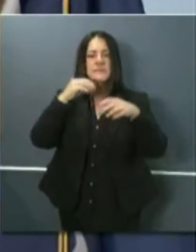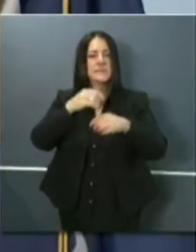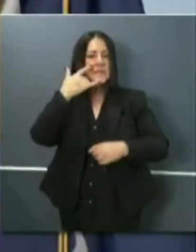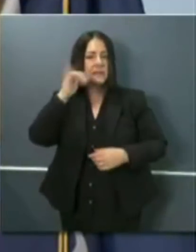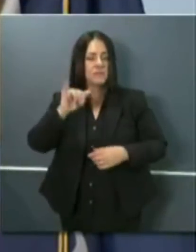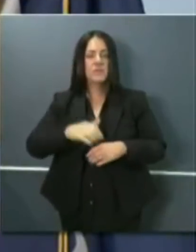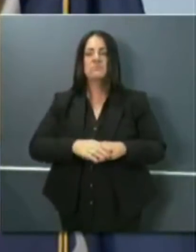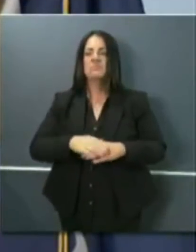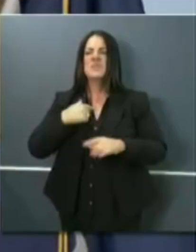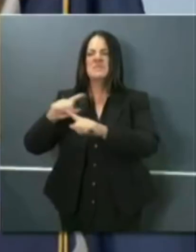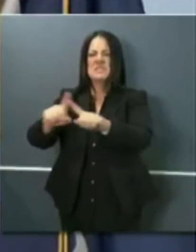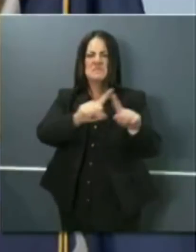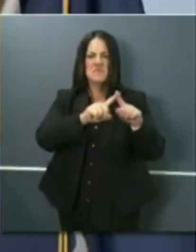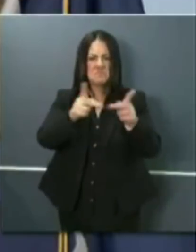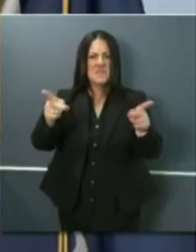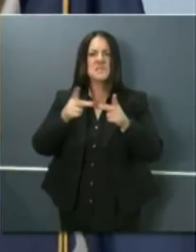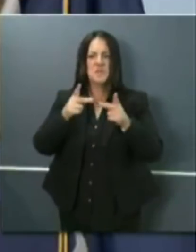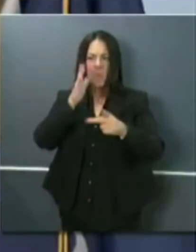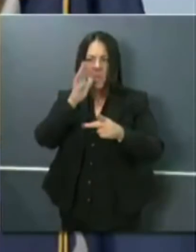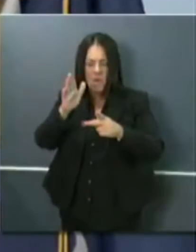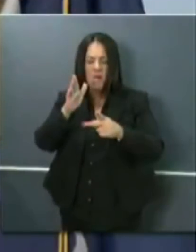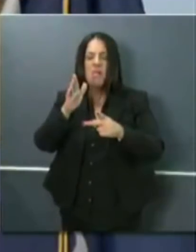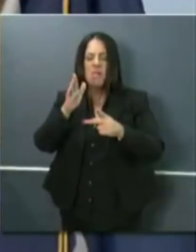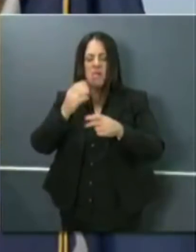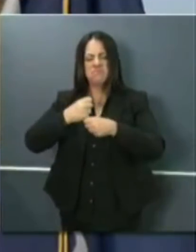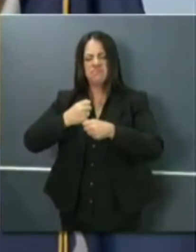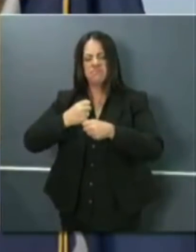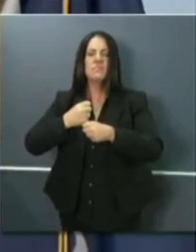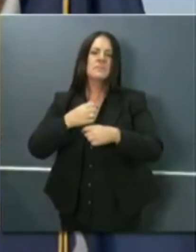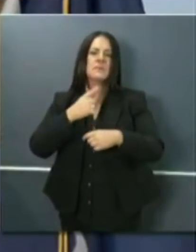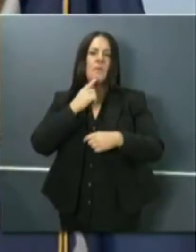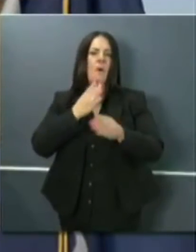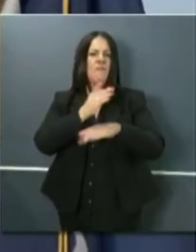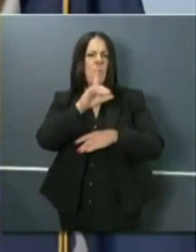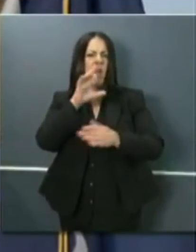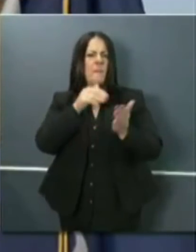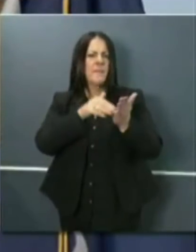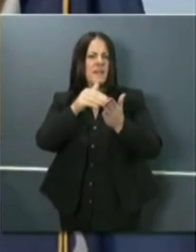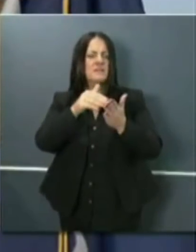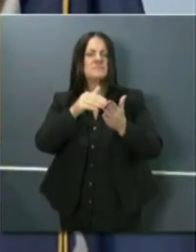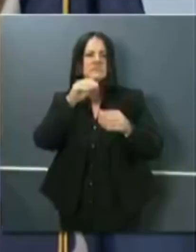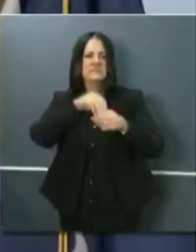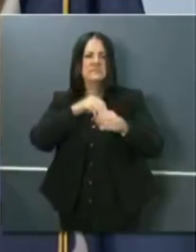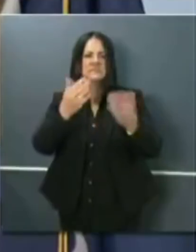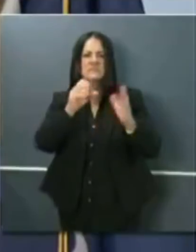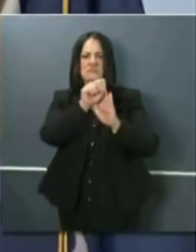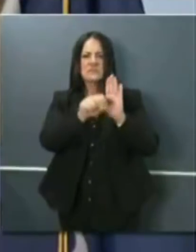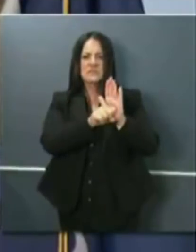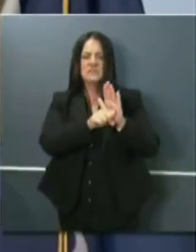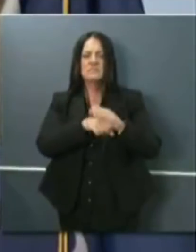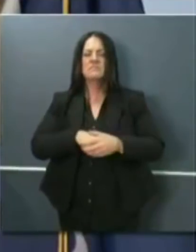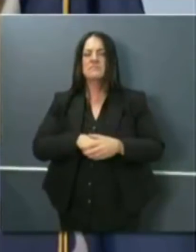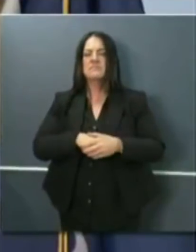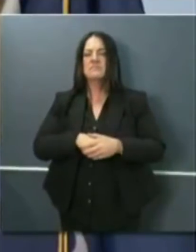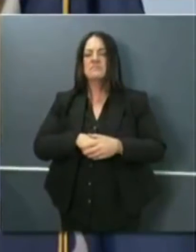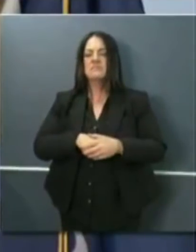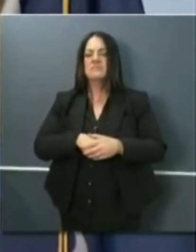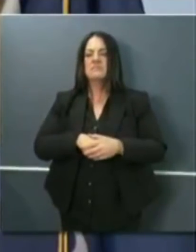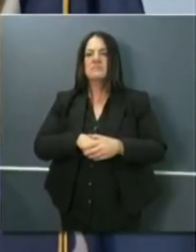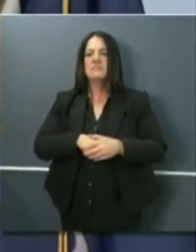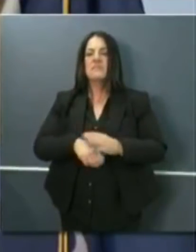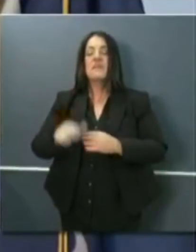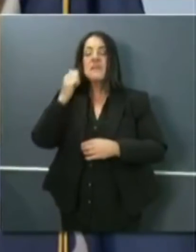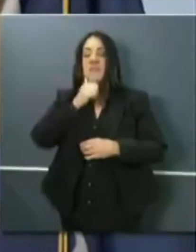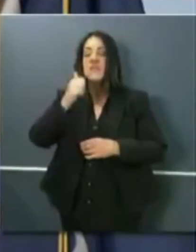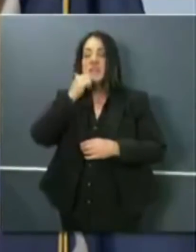our sights on getting that 101 million that we have locked up into the state. And every couple days, more of that